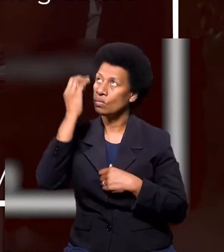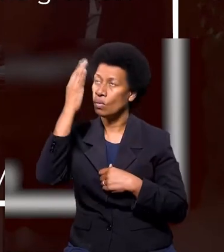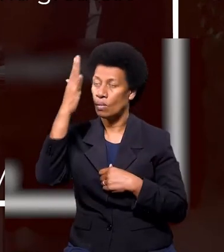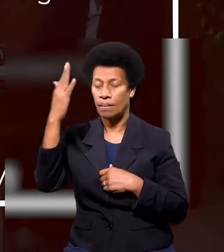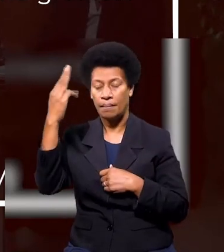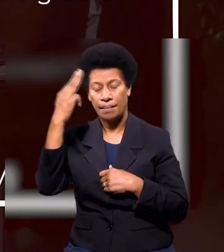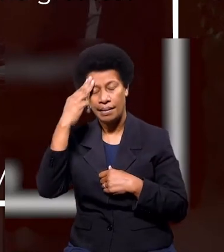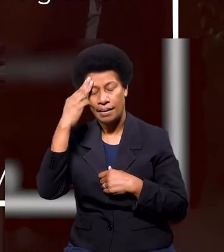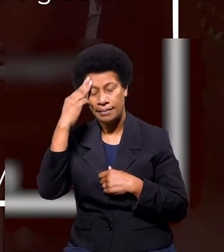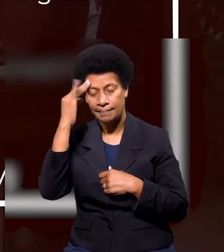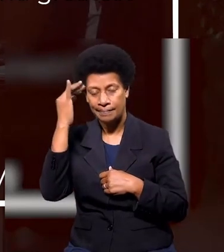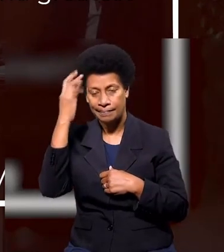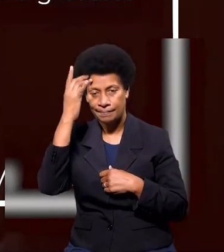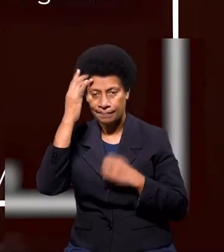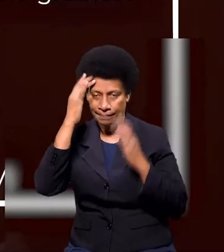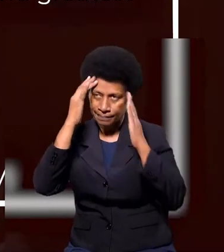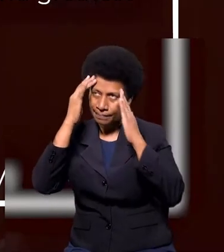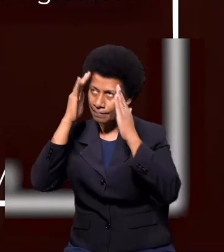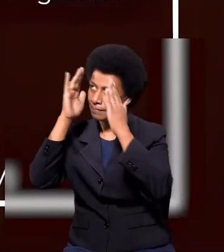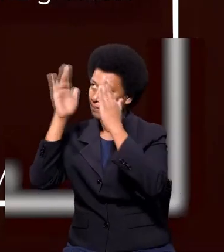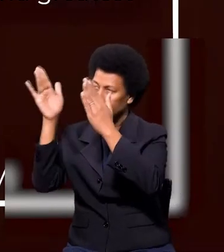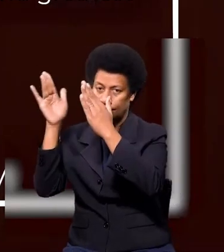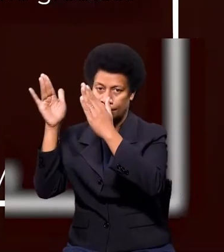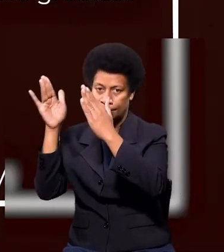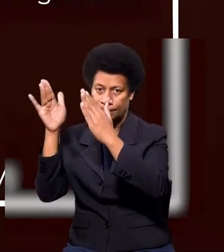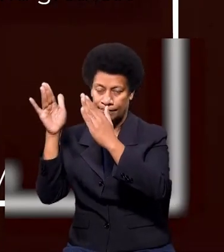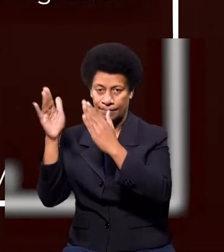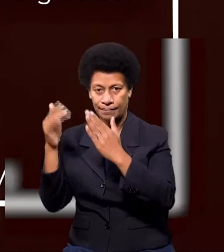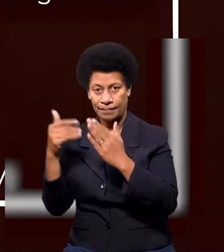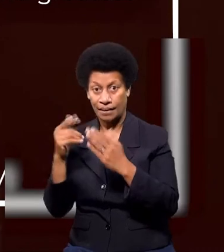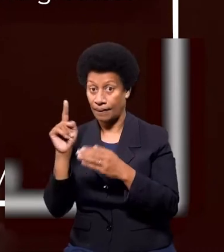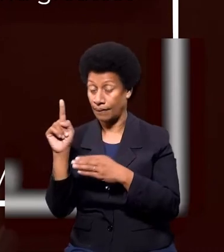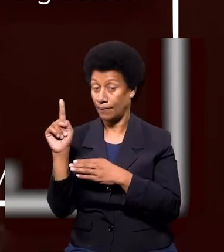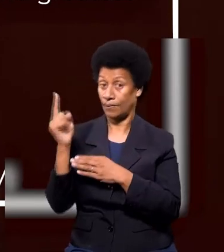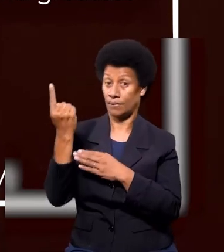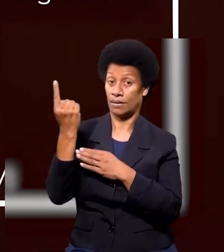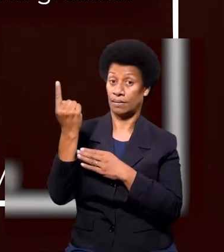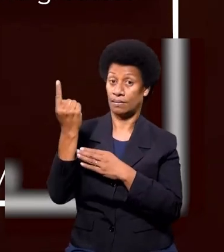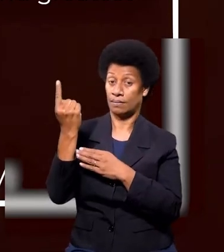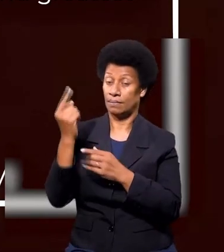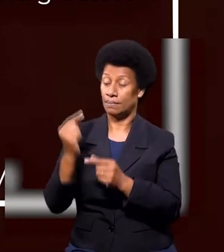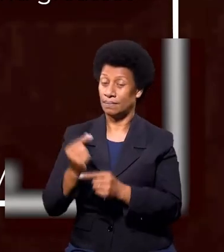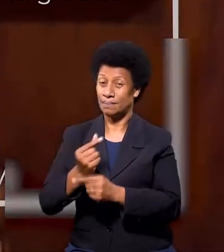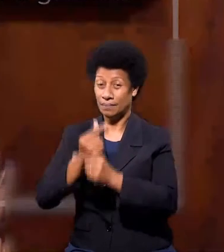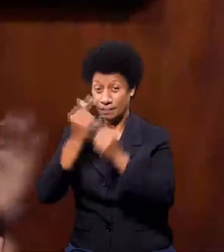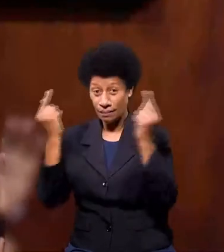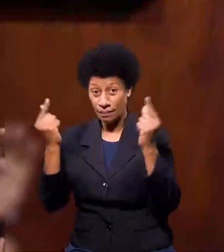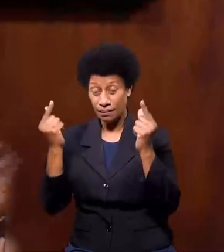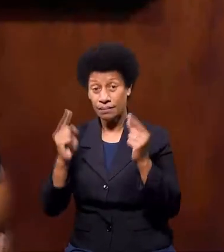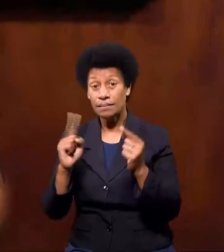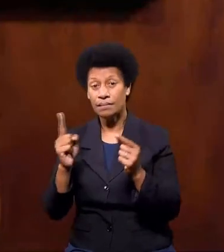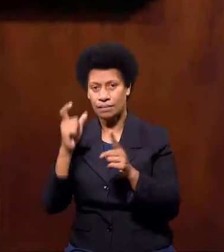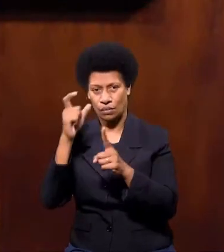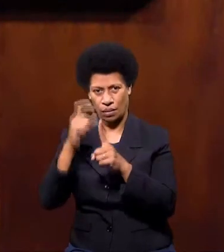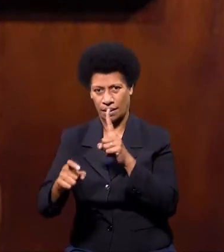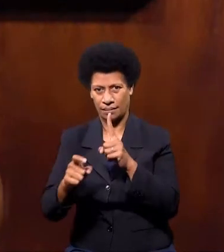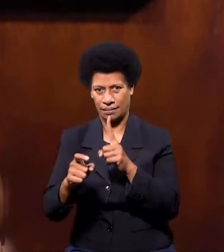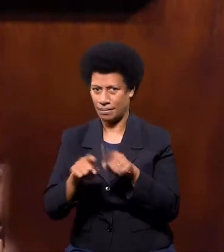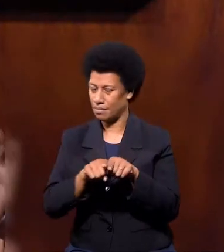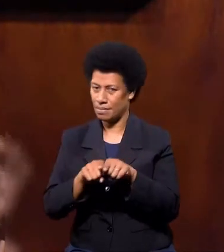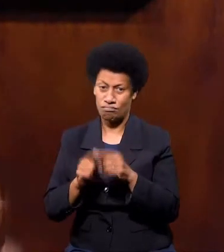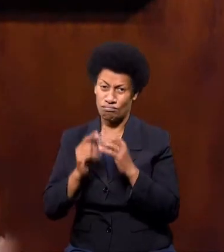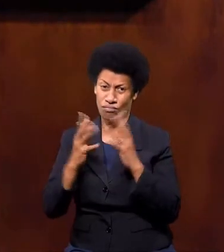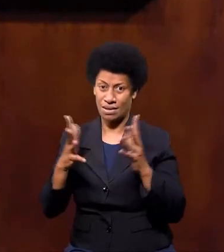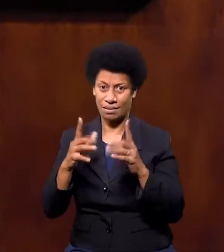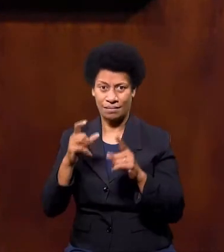all your mind. To thee, this is the first and great commandment." When in actual fact, Jesus